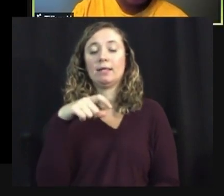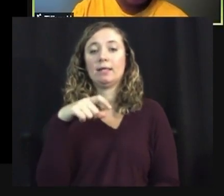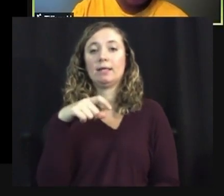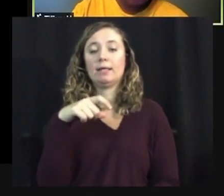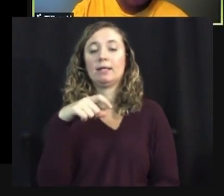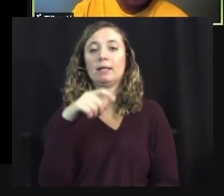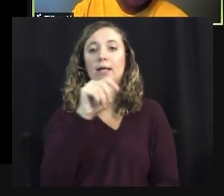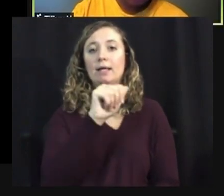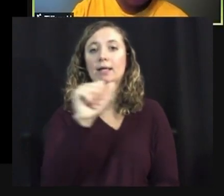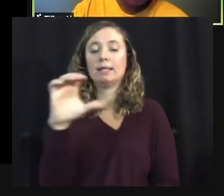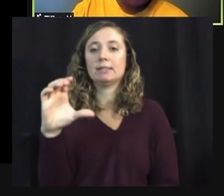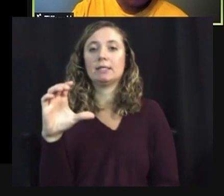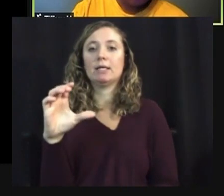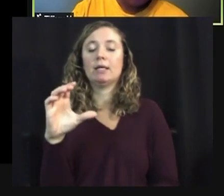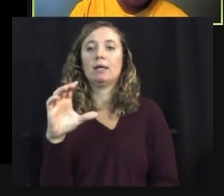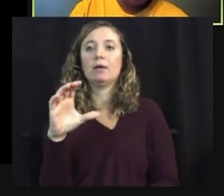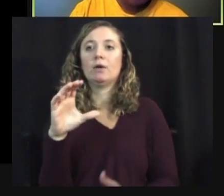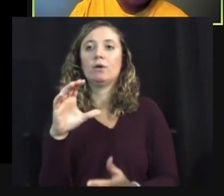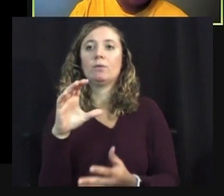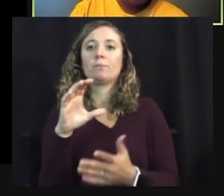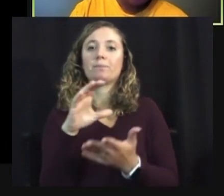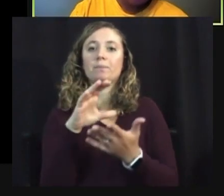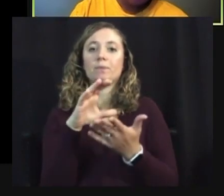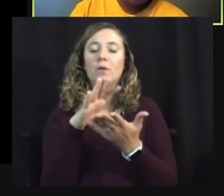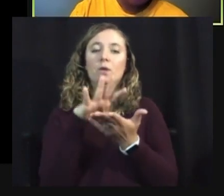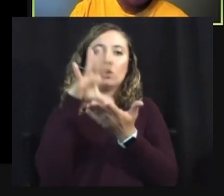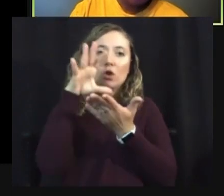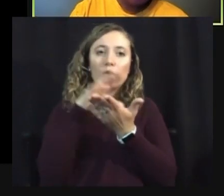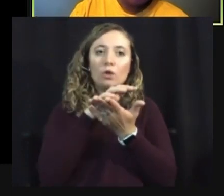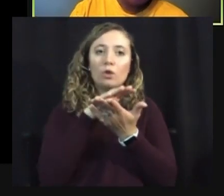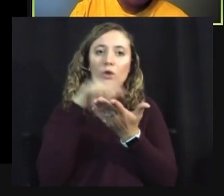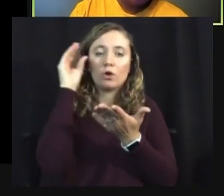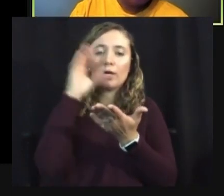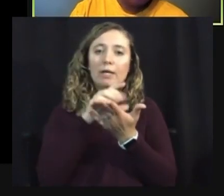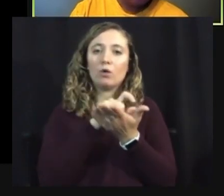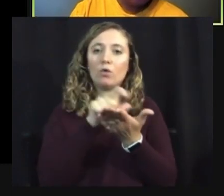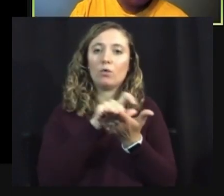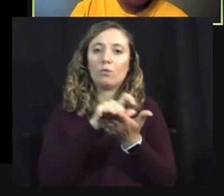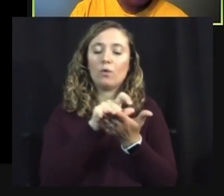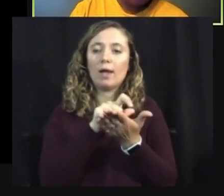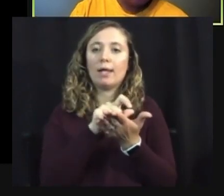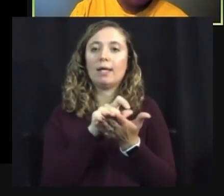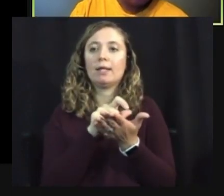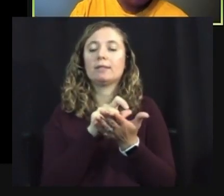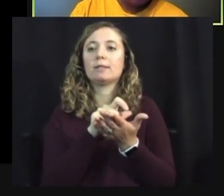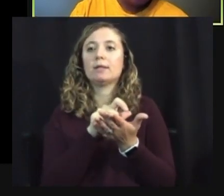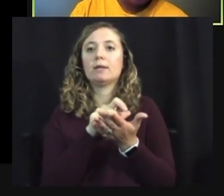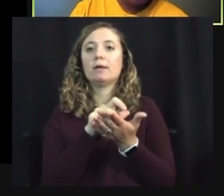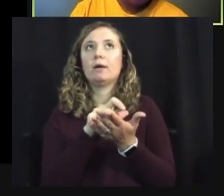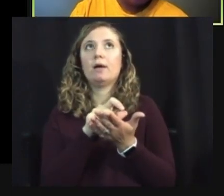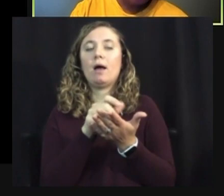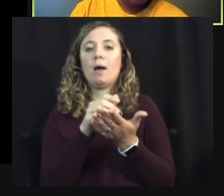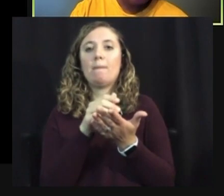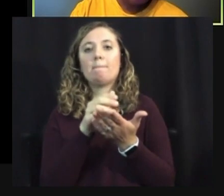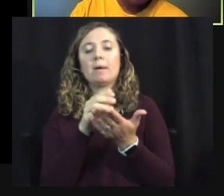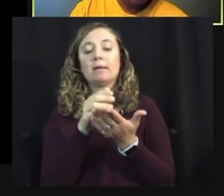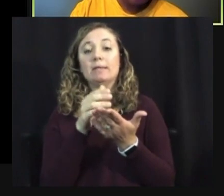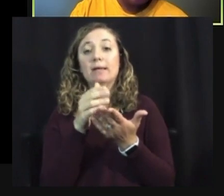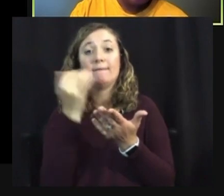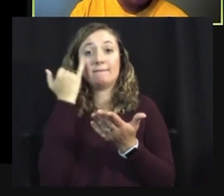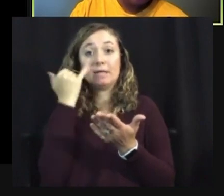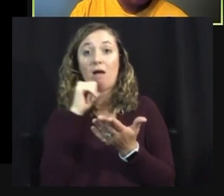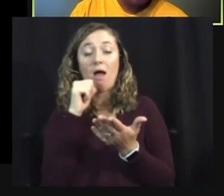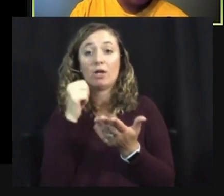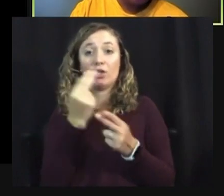put letters together to speak in the first place. Without that, I would have had a much harder time learning to say